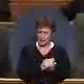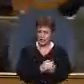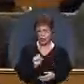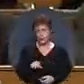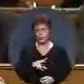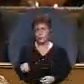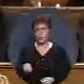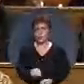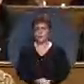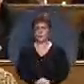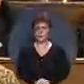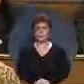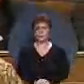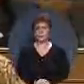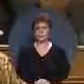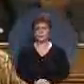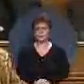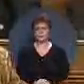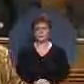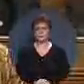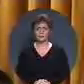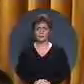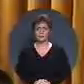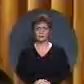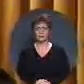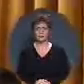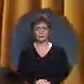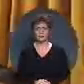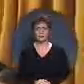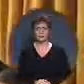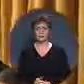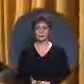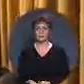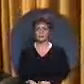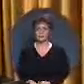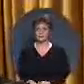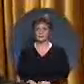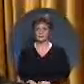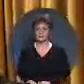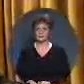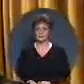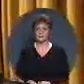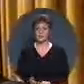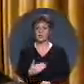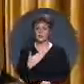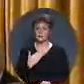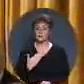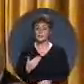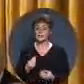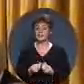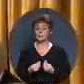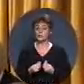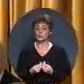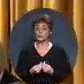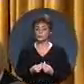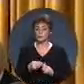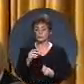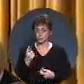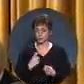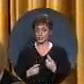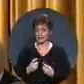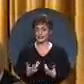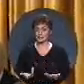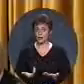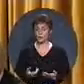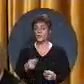or not? The Honourable Parliamentary Secretary to the Minister of Industry. What I can tell you for certain, thank you very much for the question. The minister's goal is